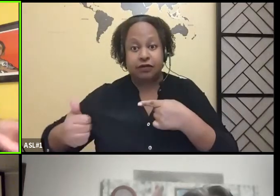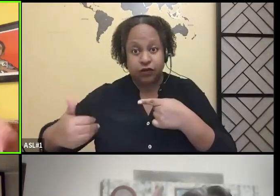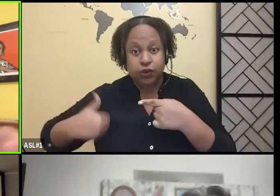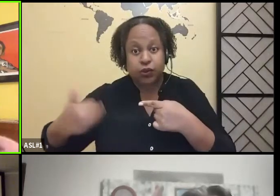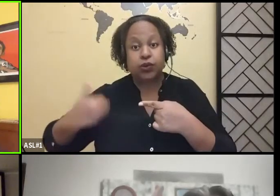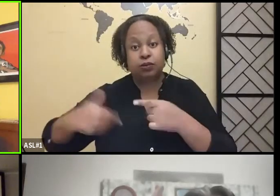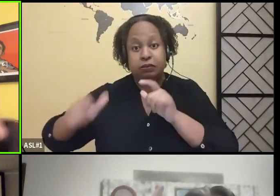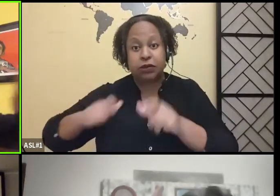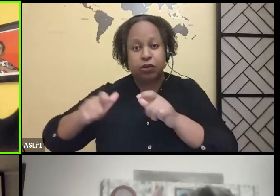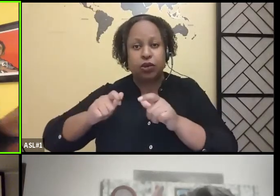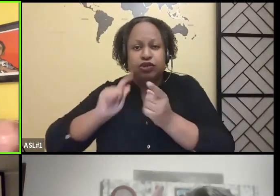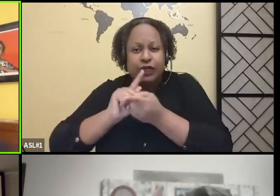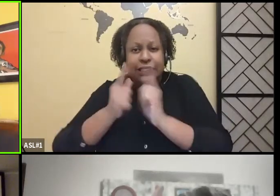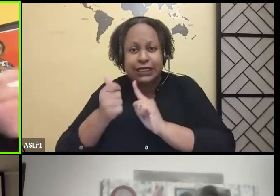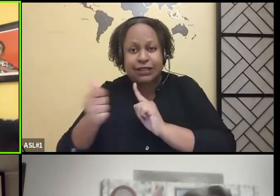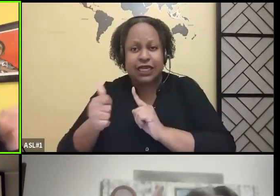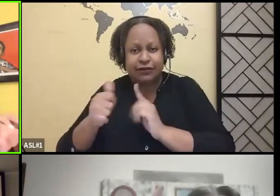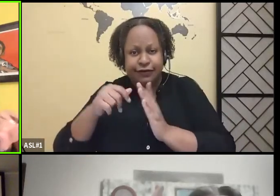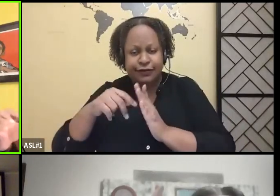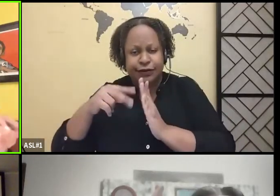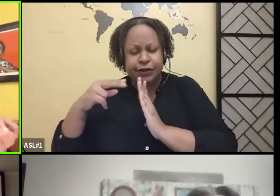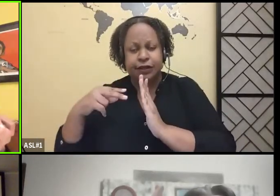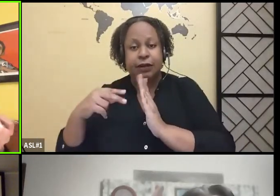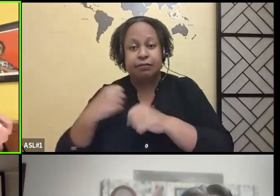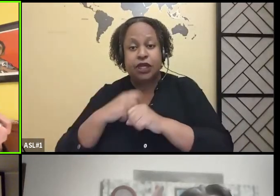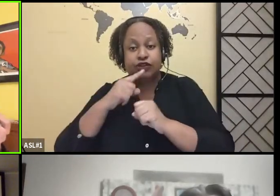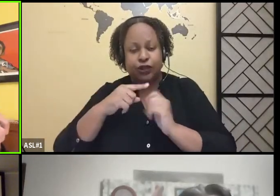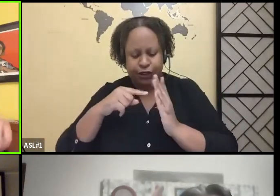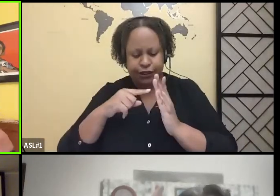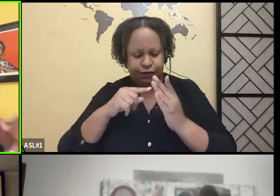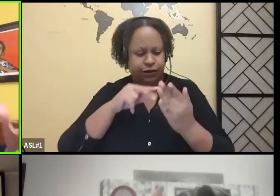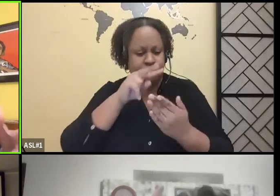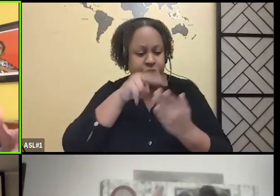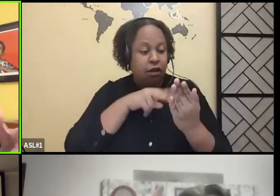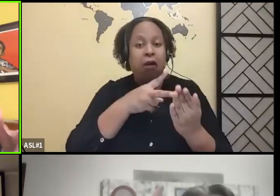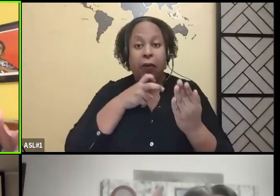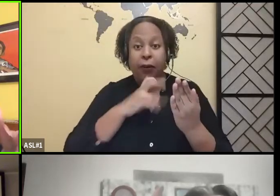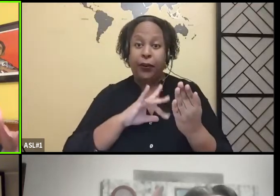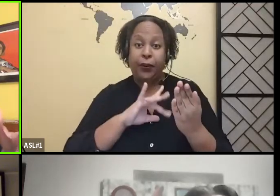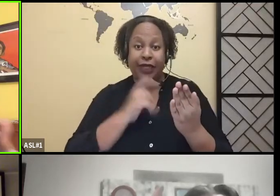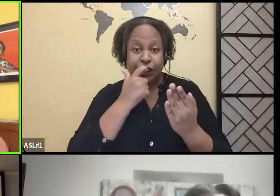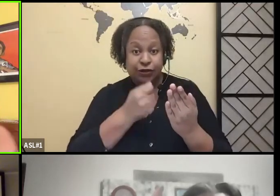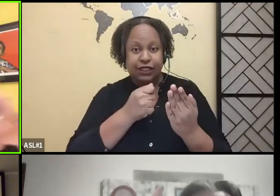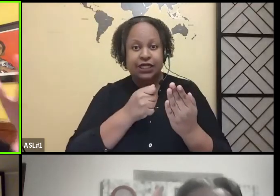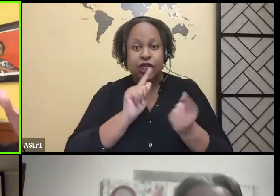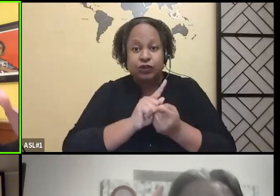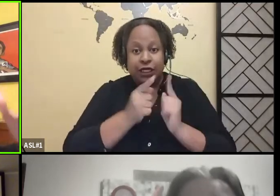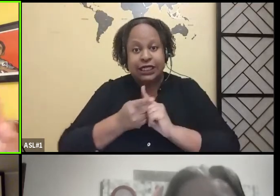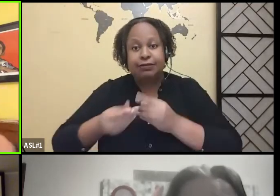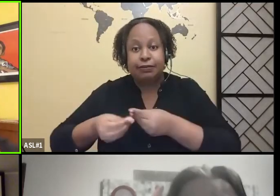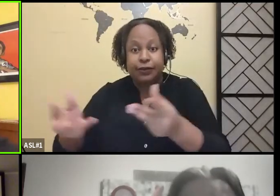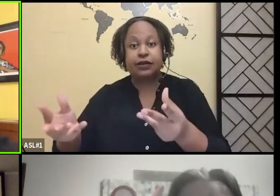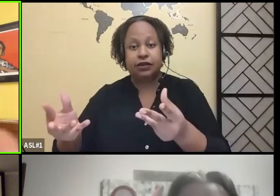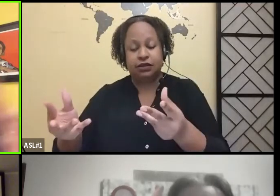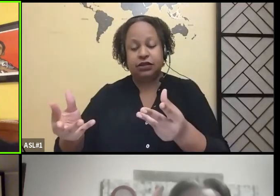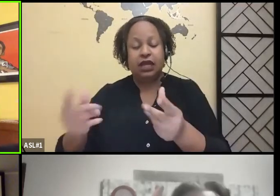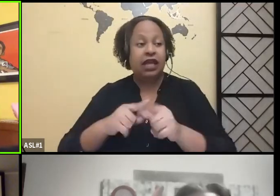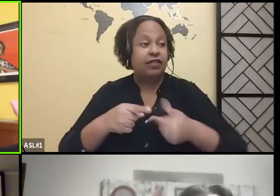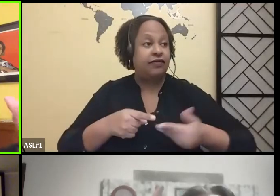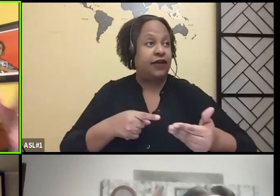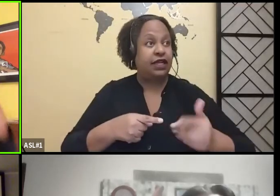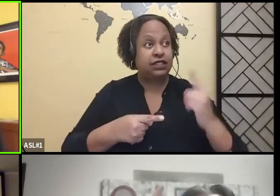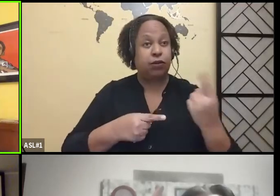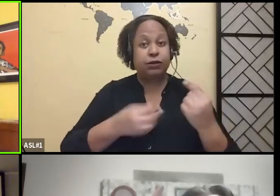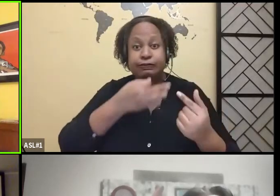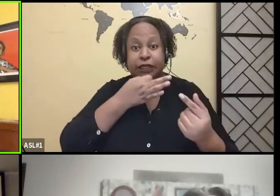translation so that their comrades could read the work, and then they'd invite somebody in or some people in and talk and have a